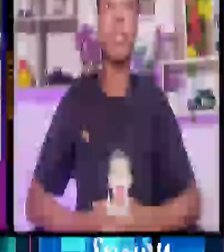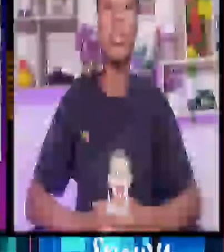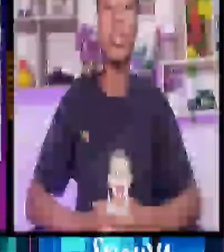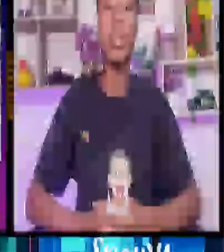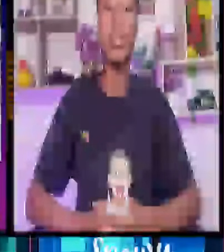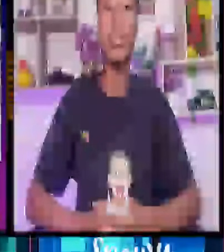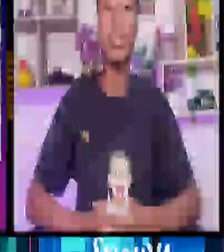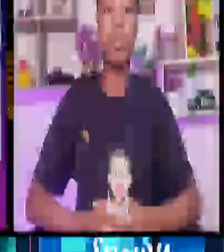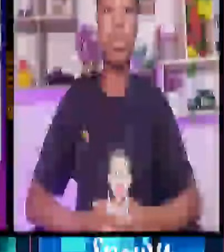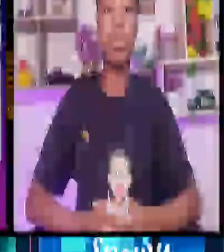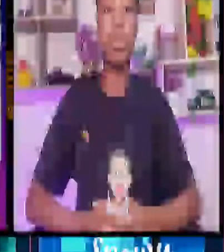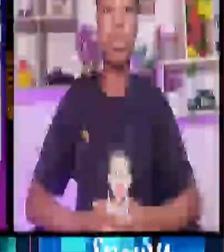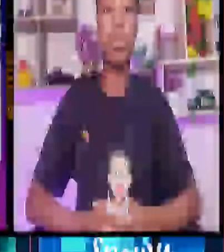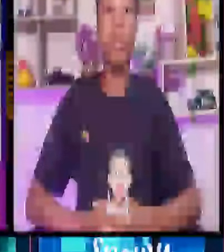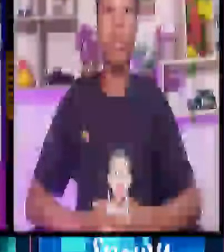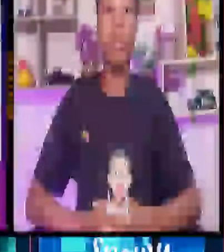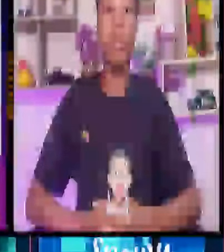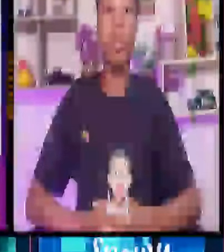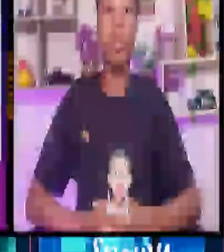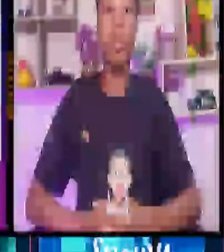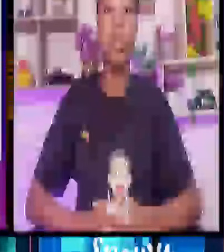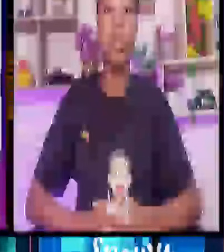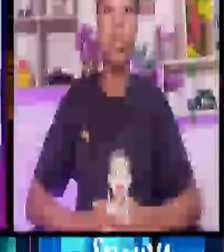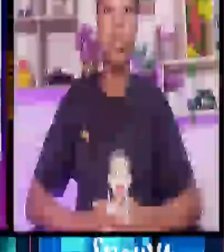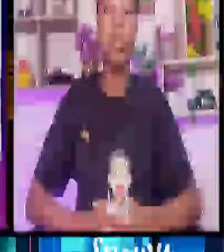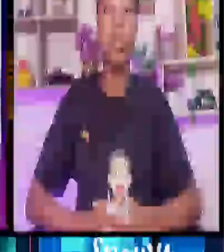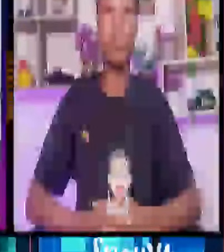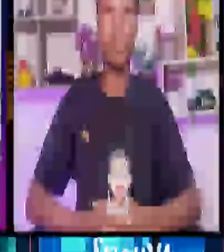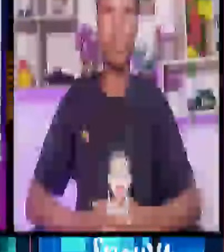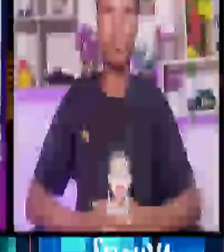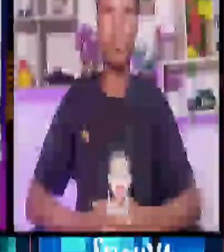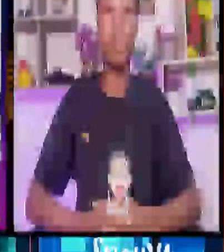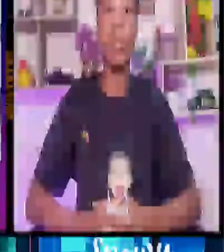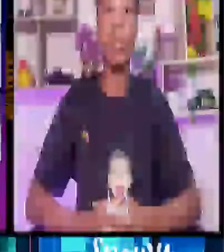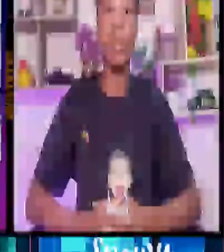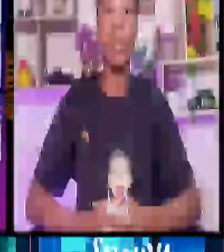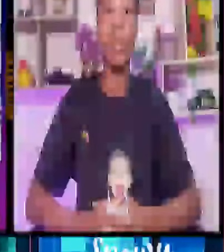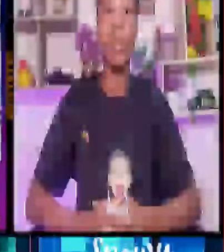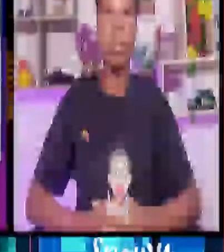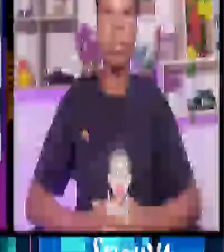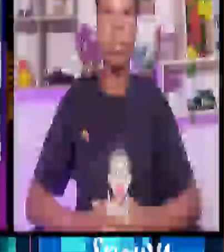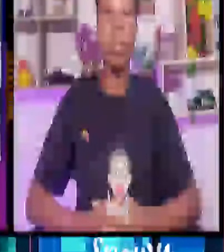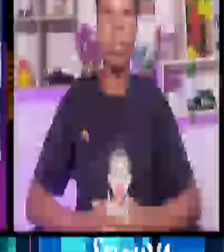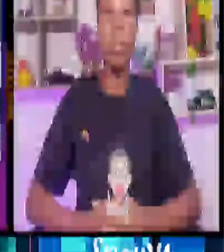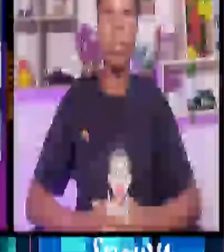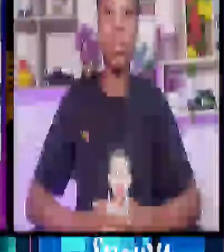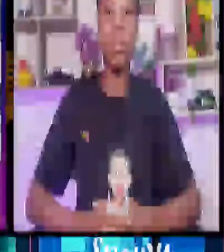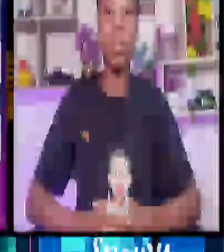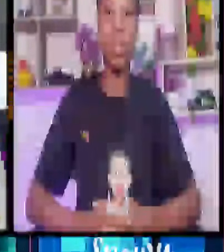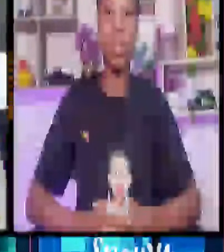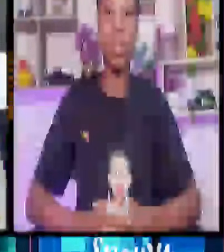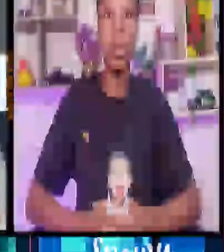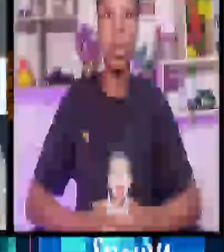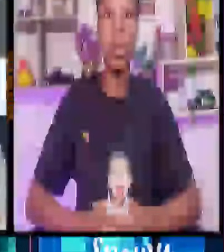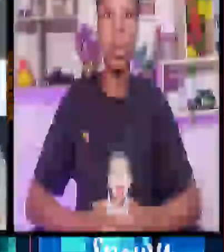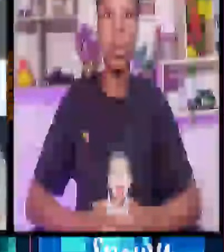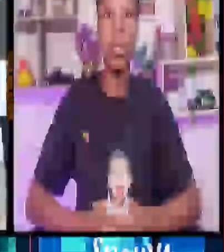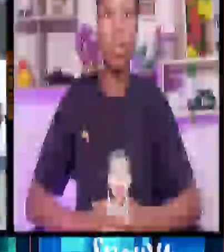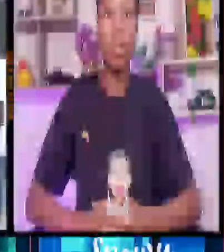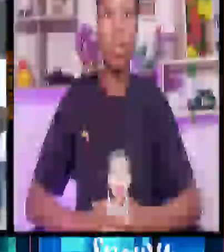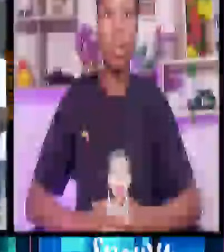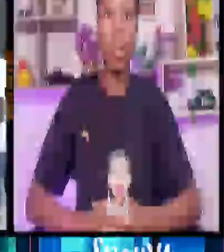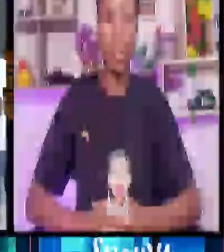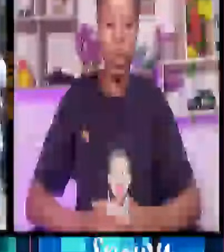plan. We have our calendar as a party. Right now, we are working towards constitutional reforms and then working towards a conference in July. When it's